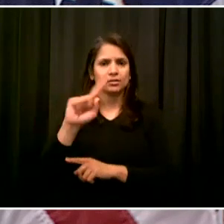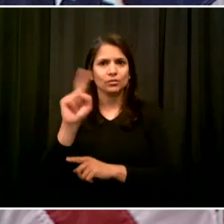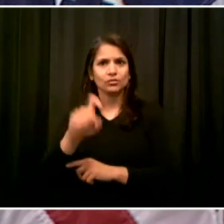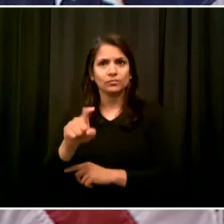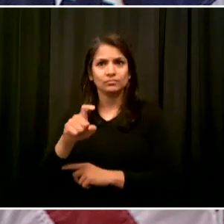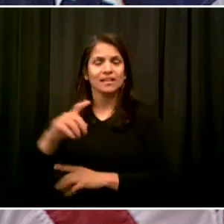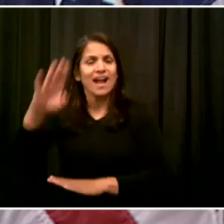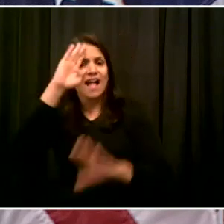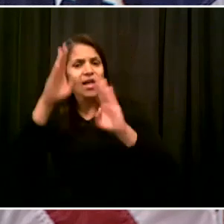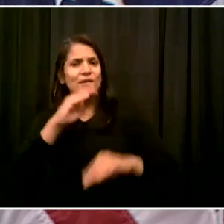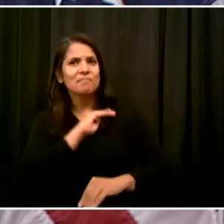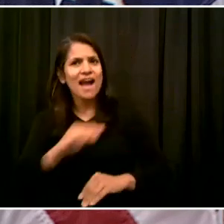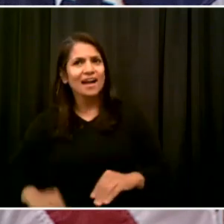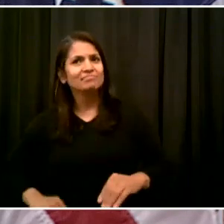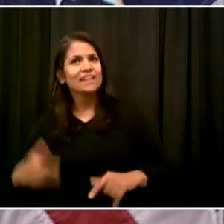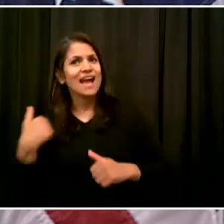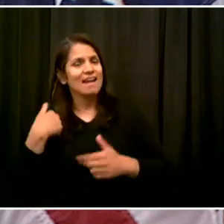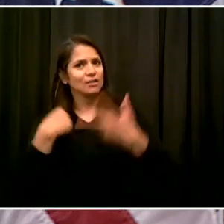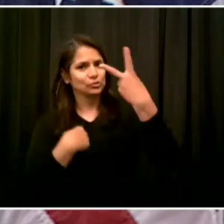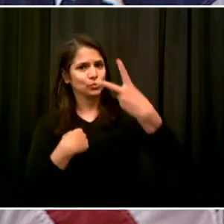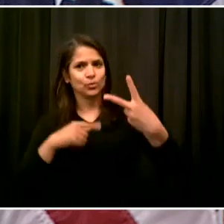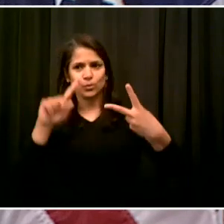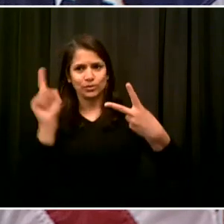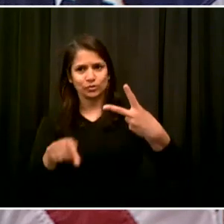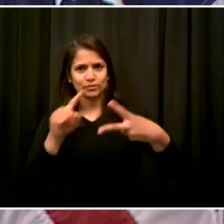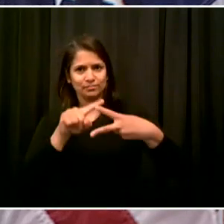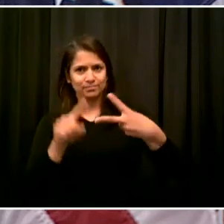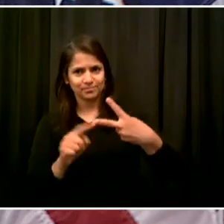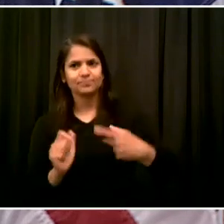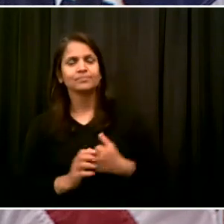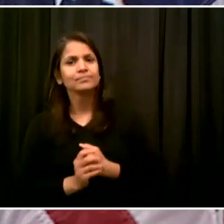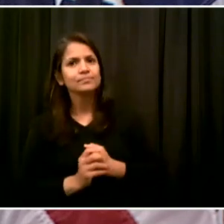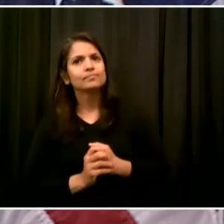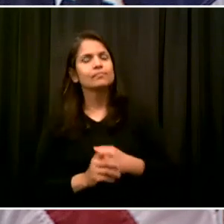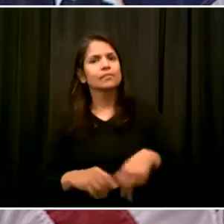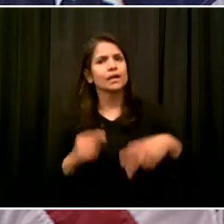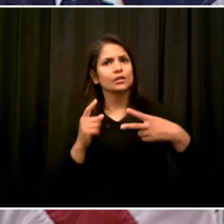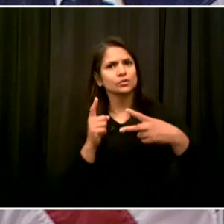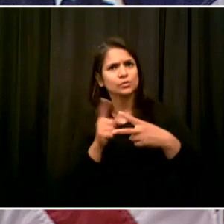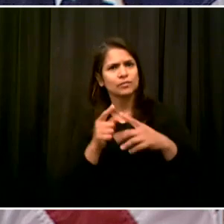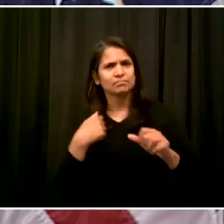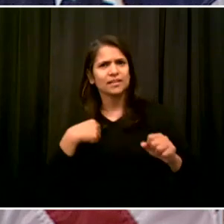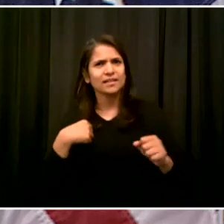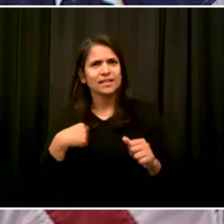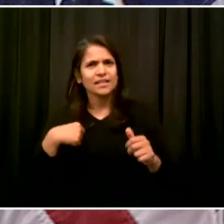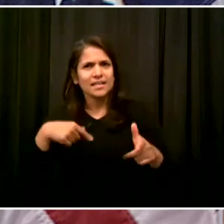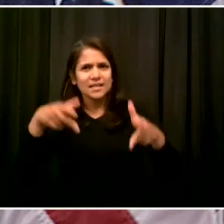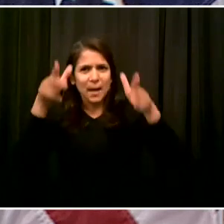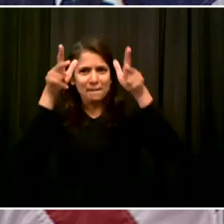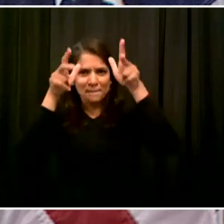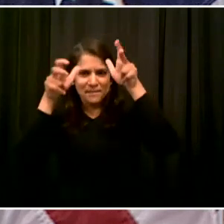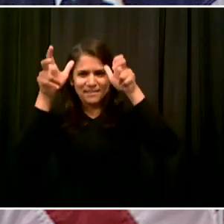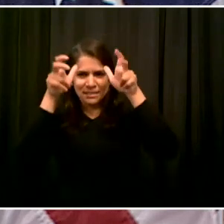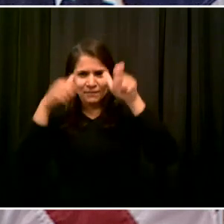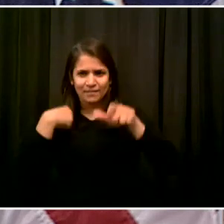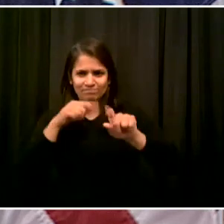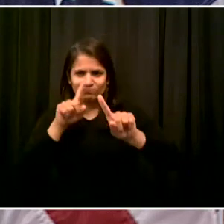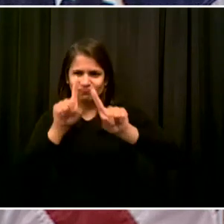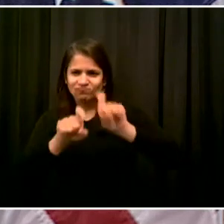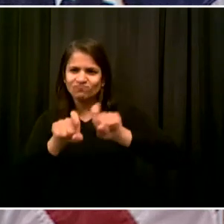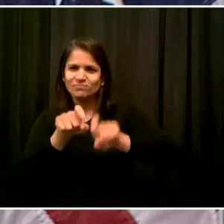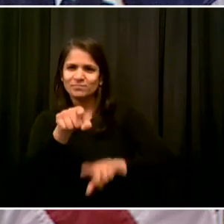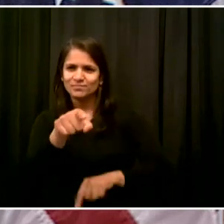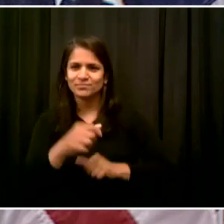Yeah. Playing devil's advocate, some of those unprovoked attacks on cops didn't necessarily happen in a vacuum.